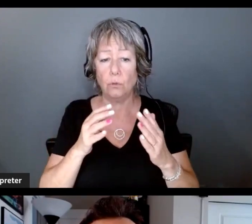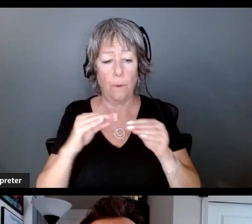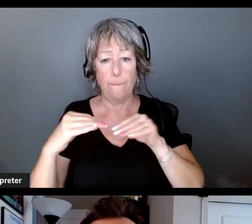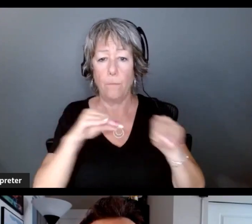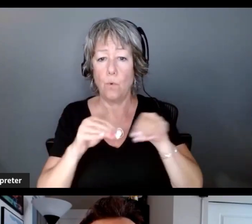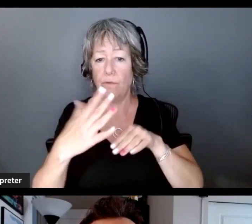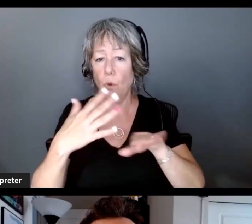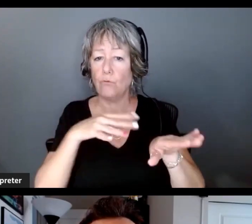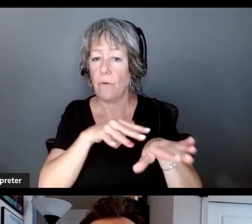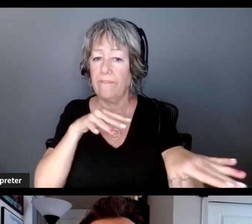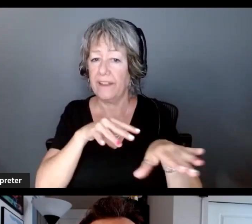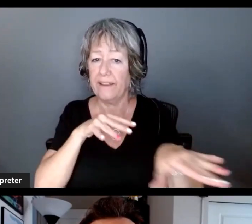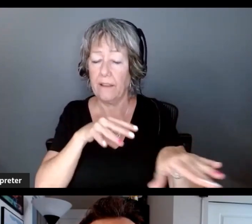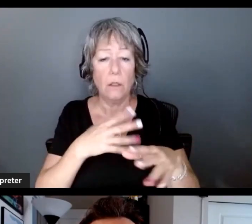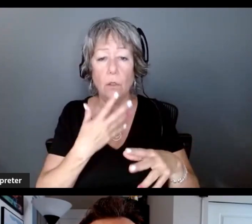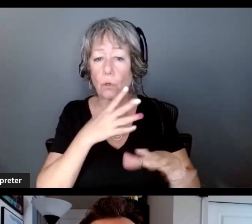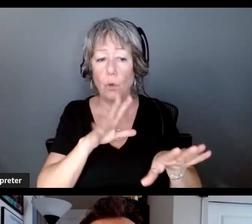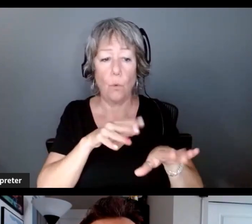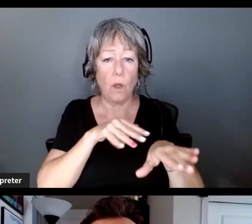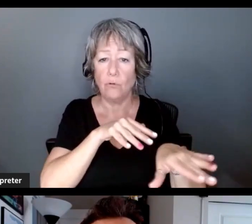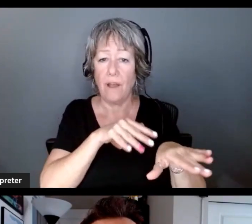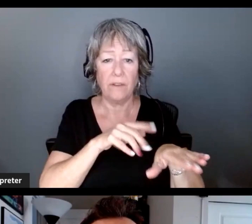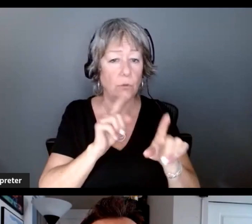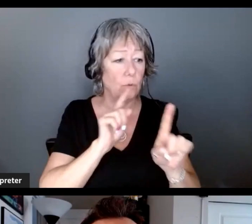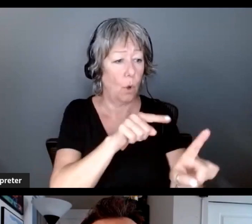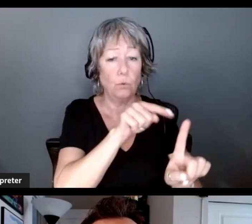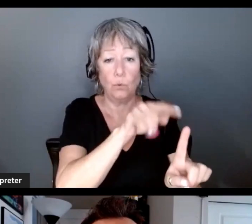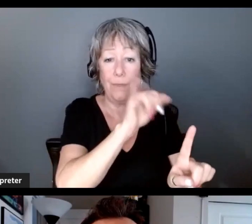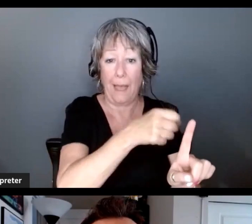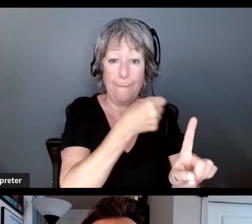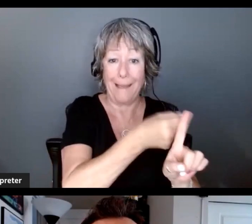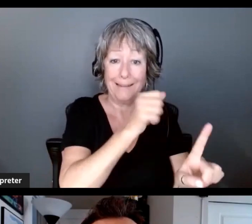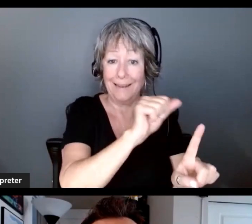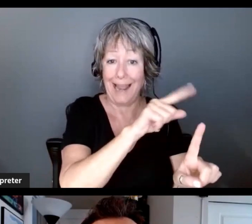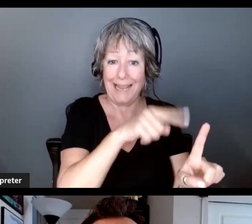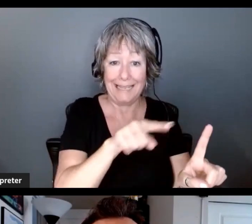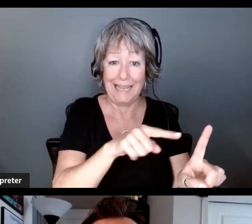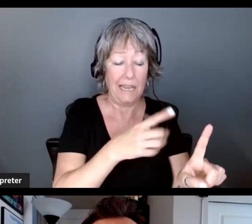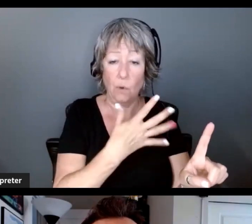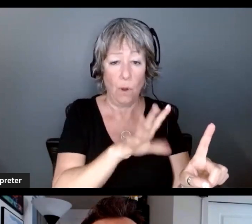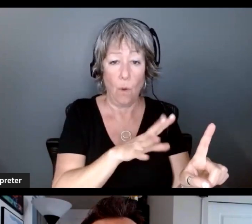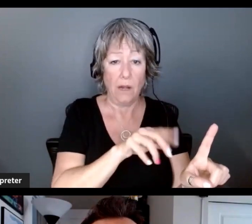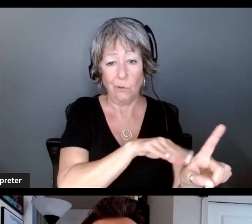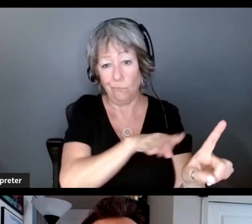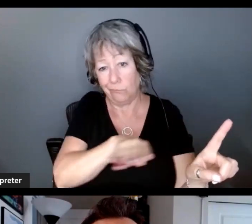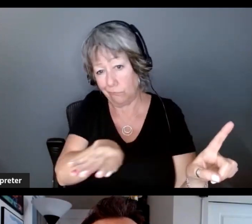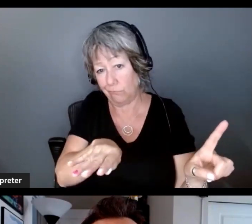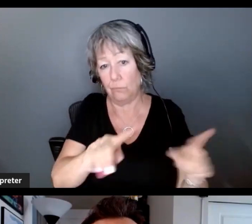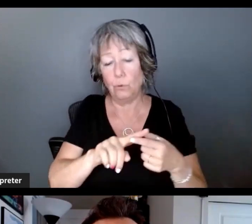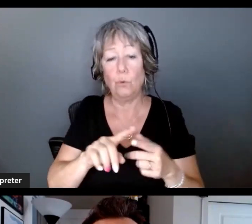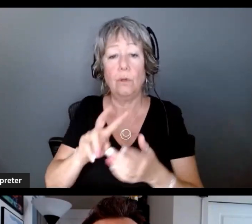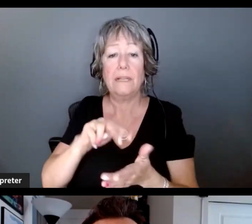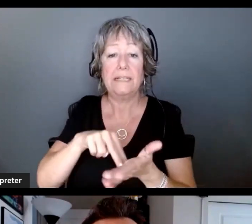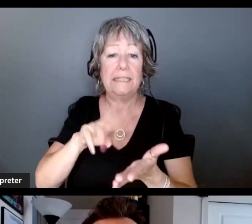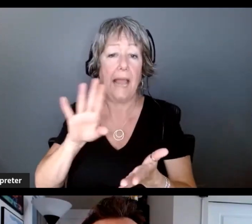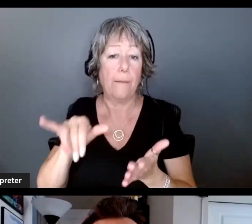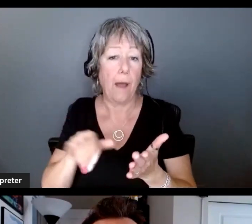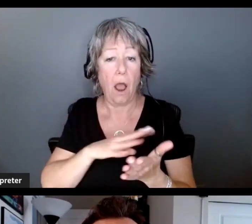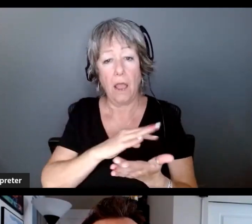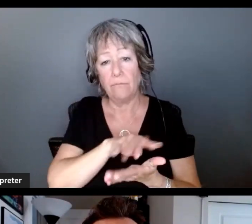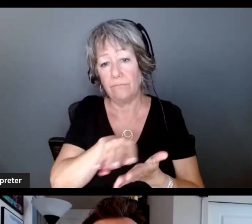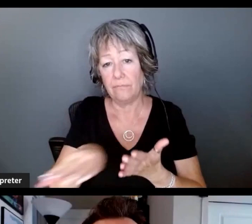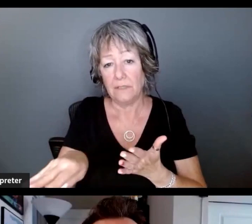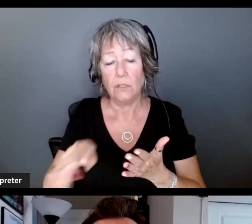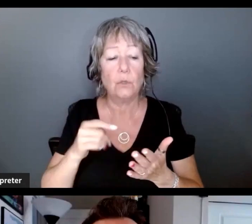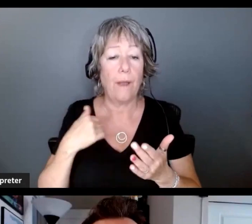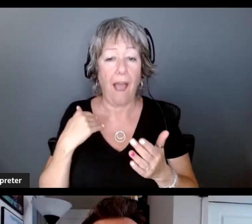don't want traffic to go to the impacted AZ. You want it to go to the standby AZ. So there is a weight